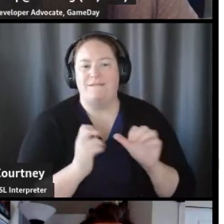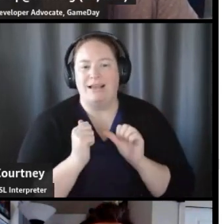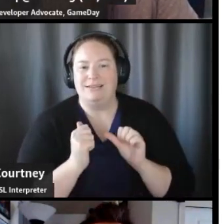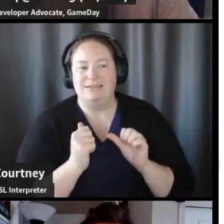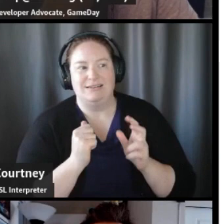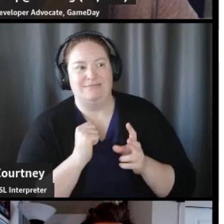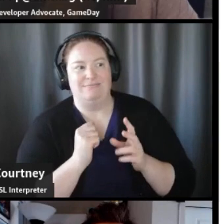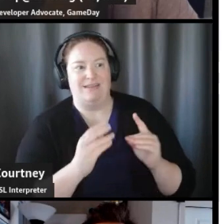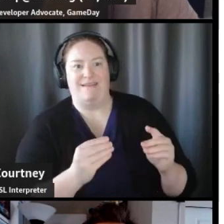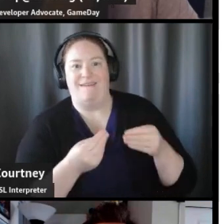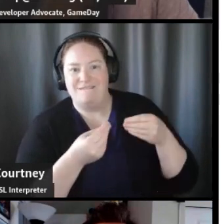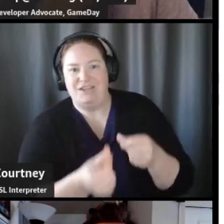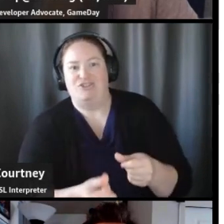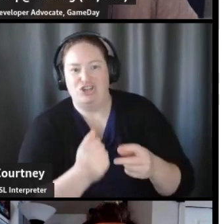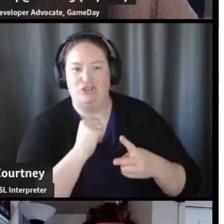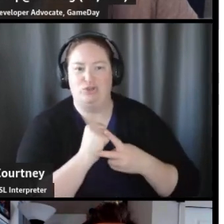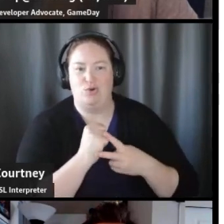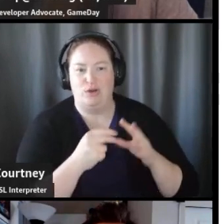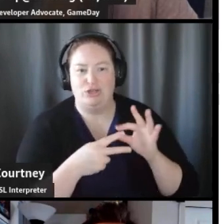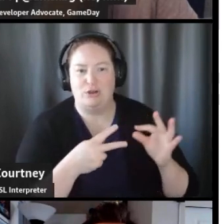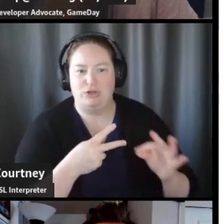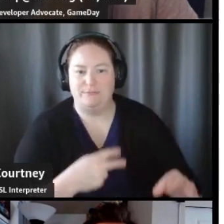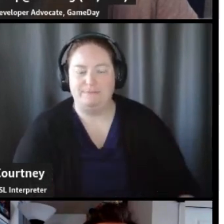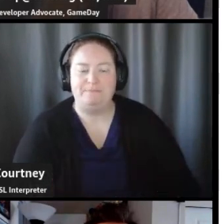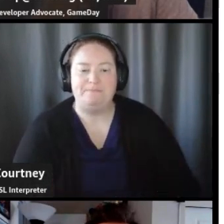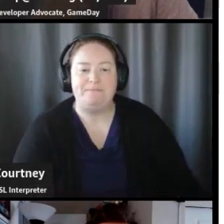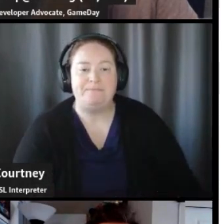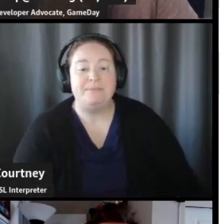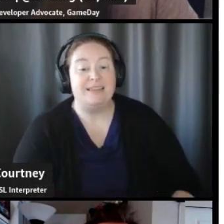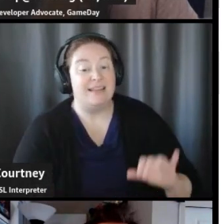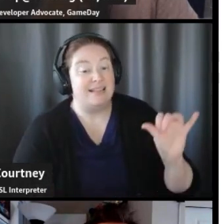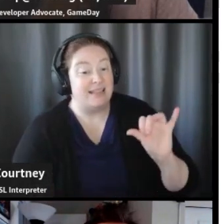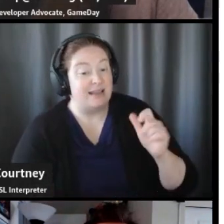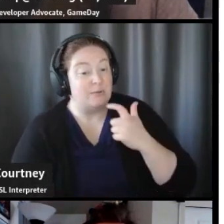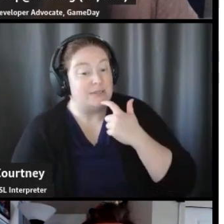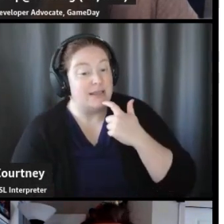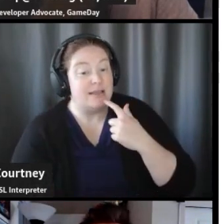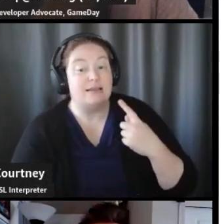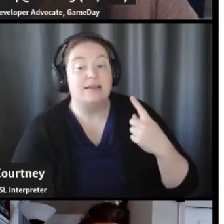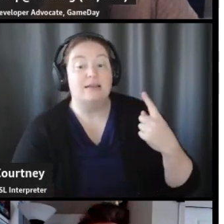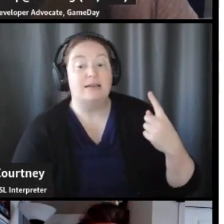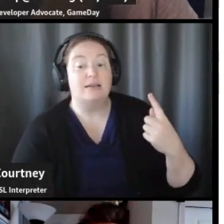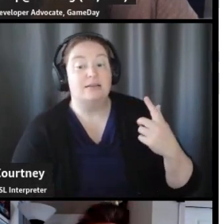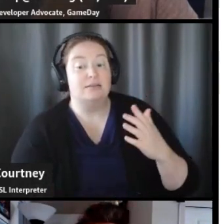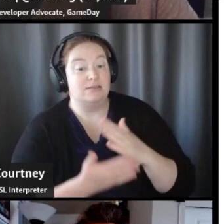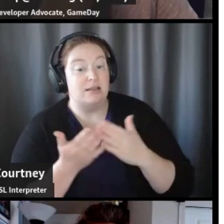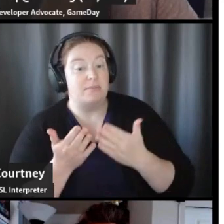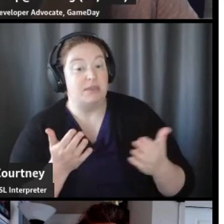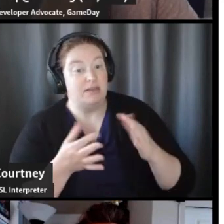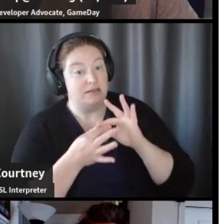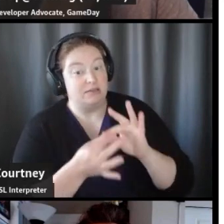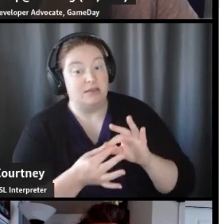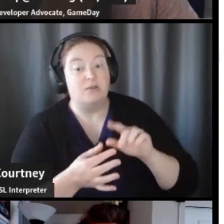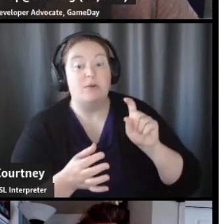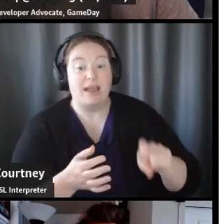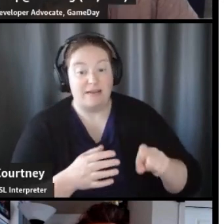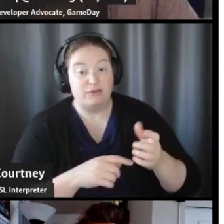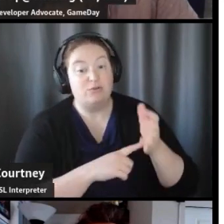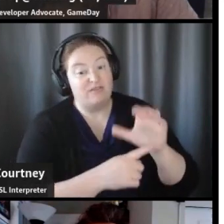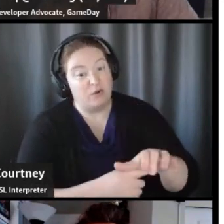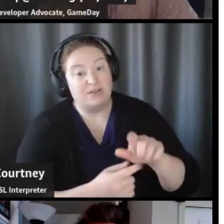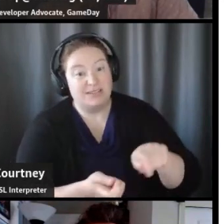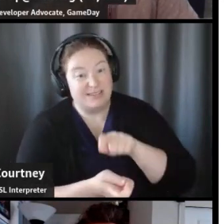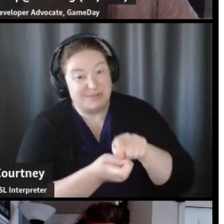storage option, right? Like I was saying, some things go with this. We have to enforce certain defaults. So, for